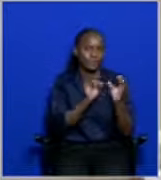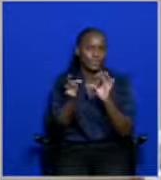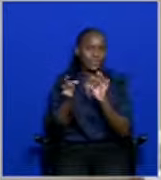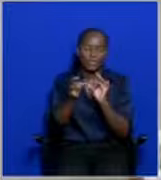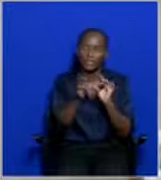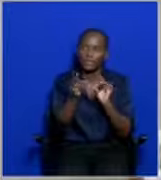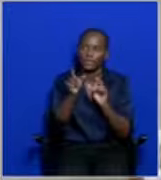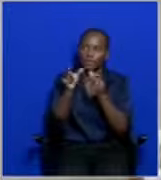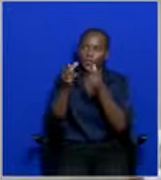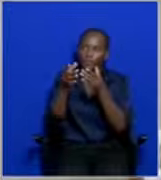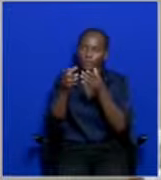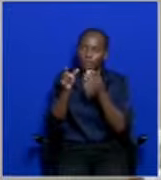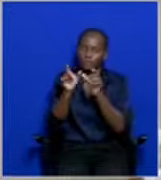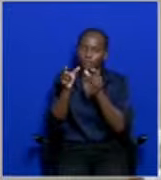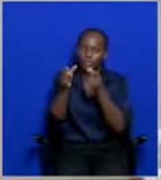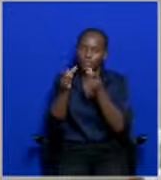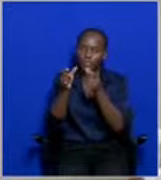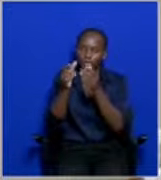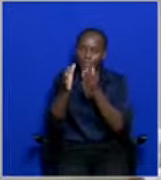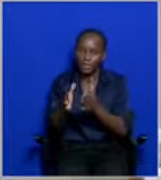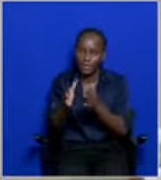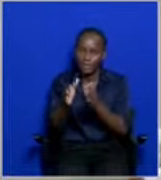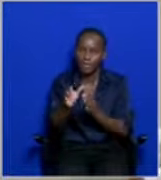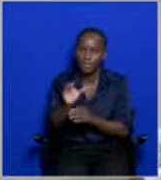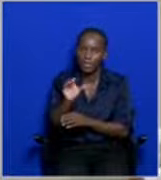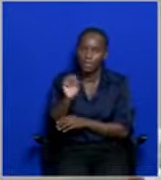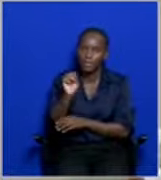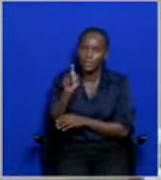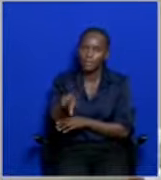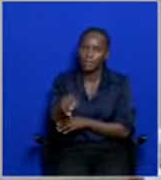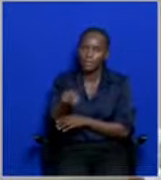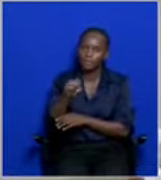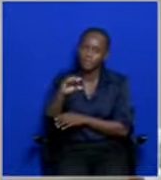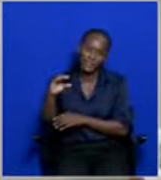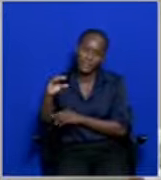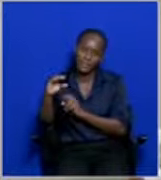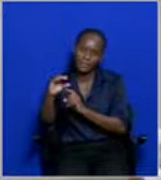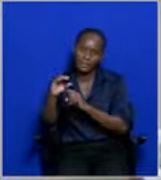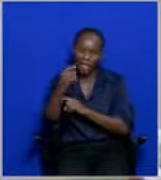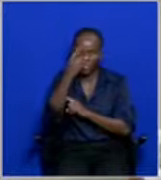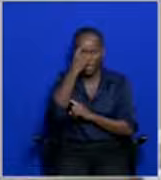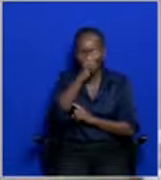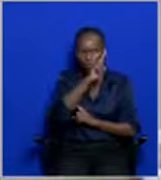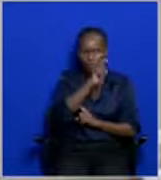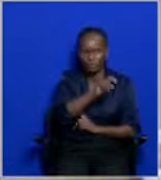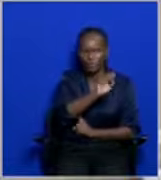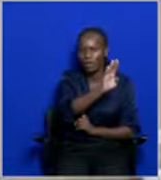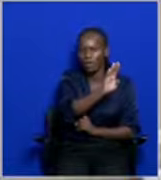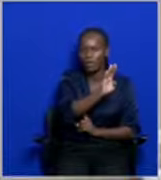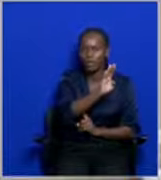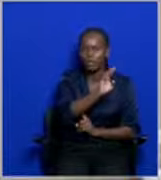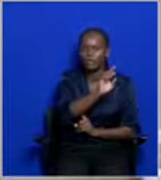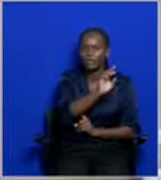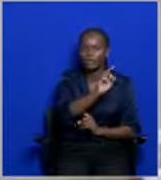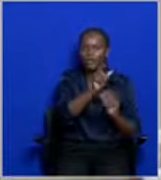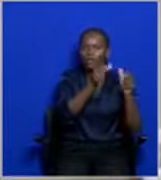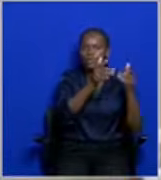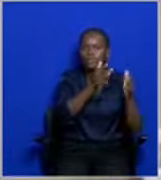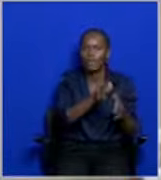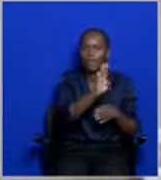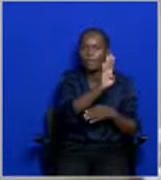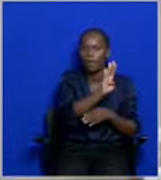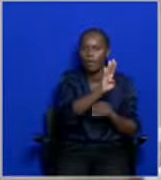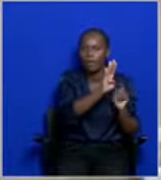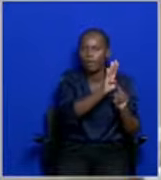In response, I think it was to Commissioner Baloi's question about how, on what basis you say EMPD had learned of